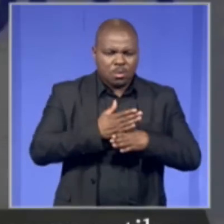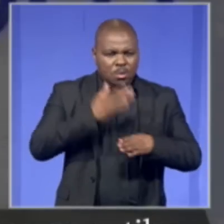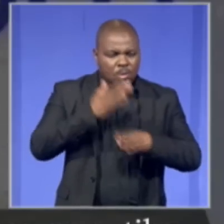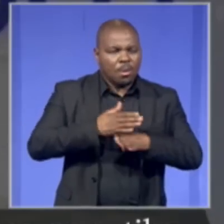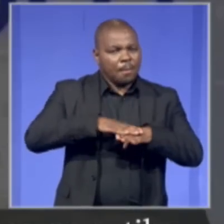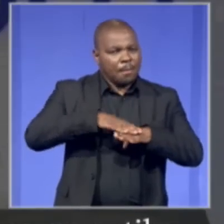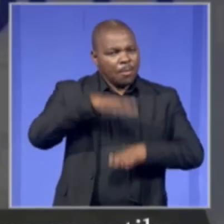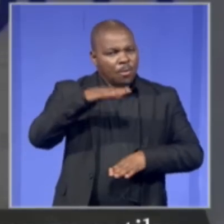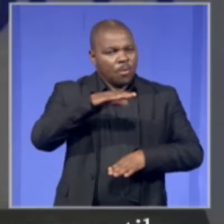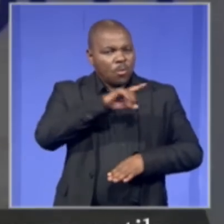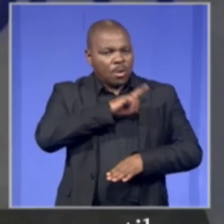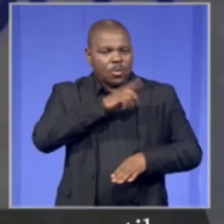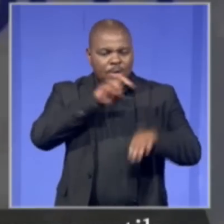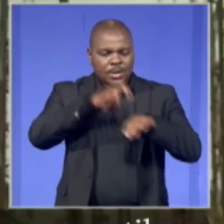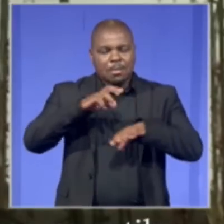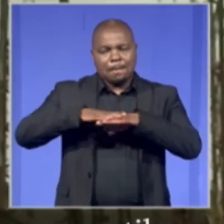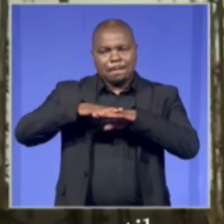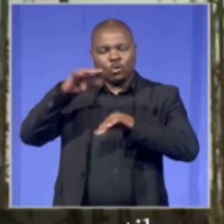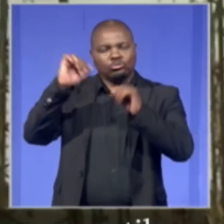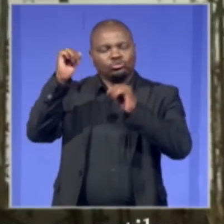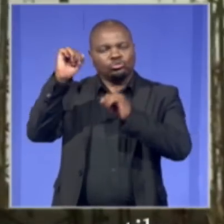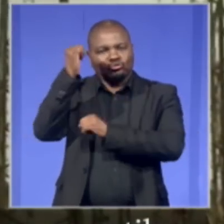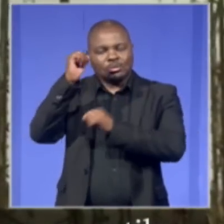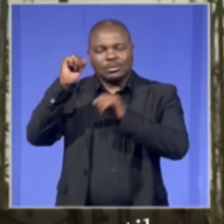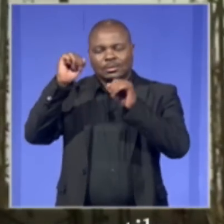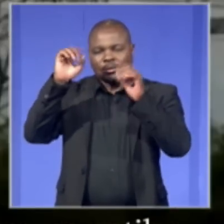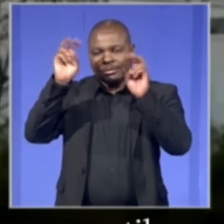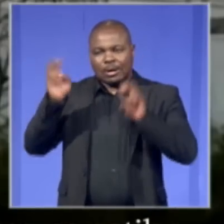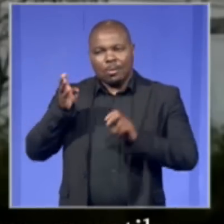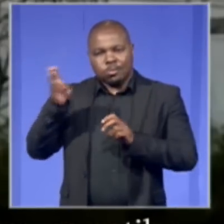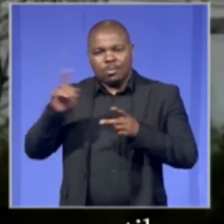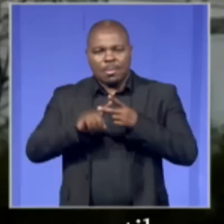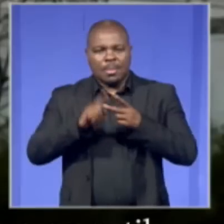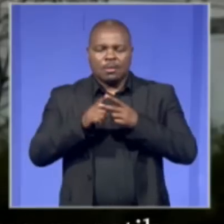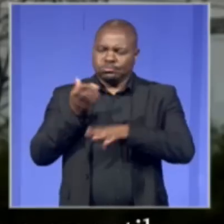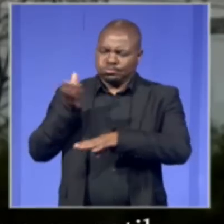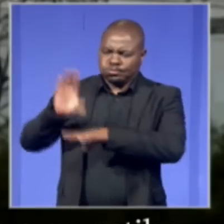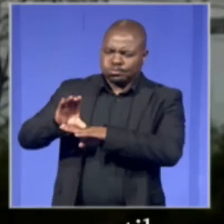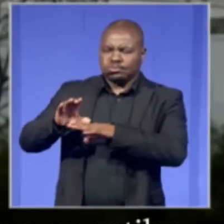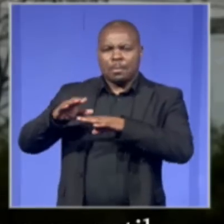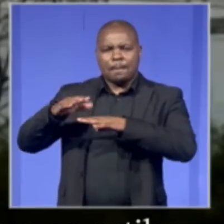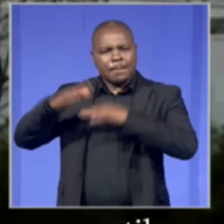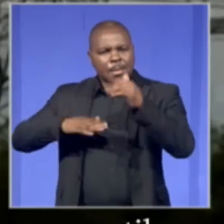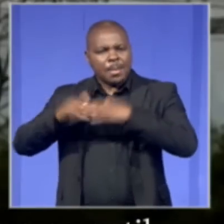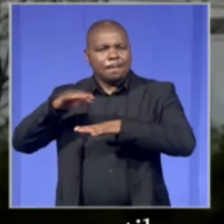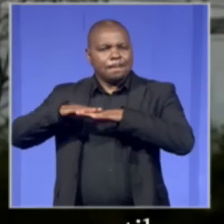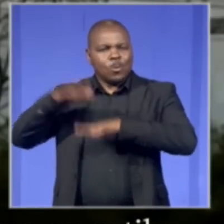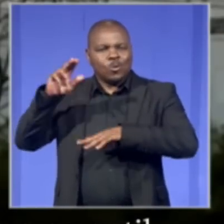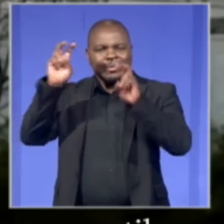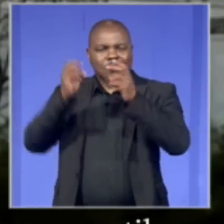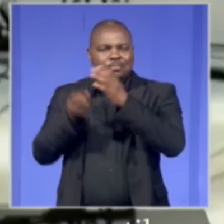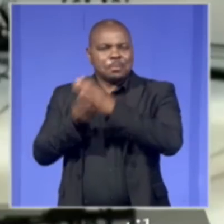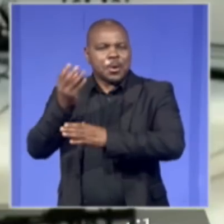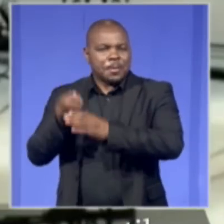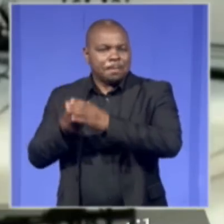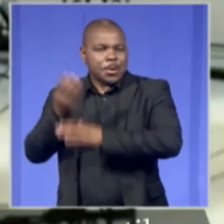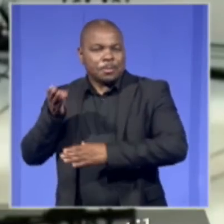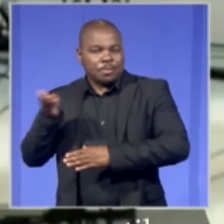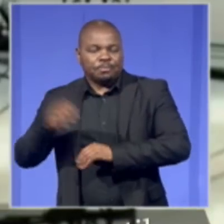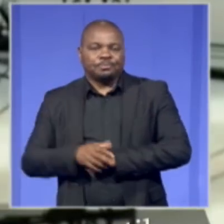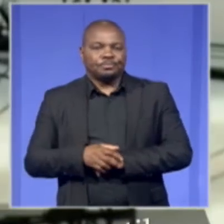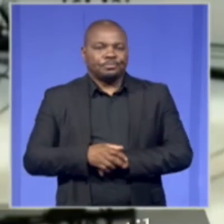power onto the grid, to drive massive new investment in electricity generation, and to establish